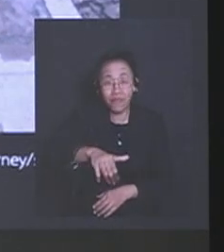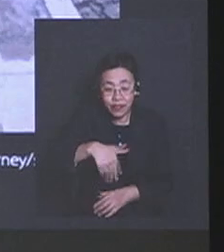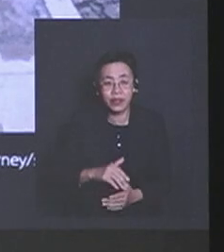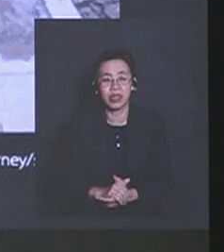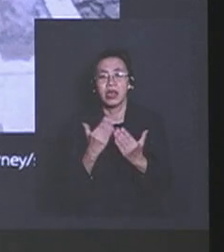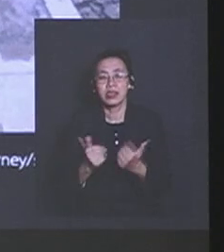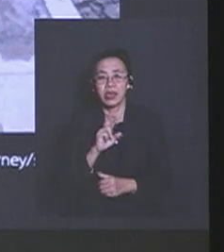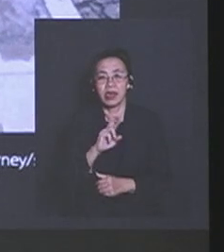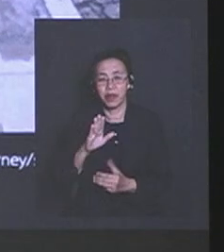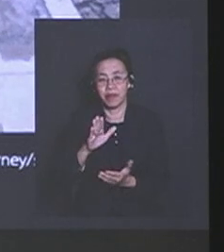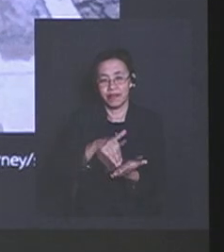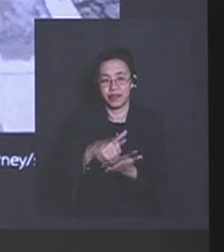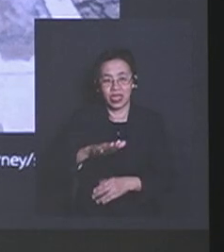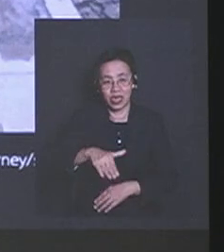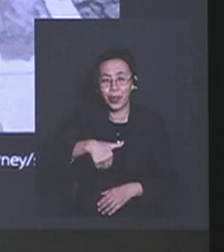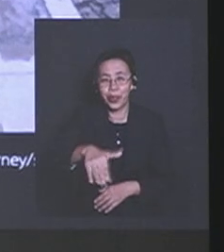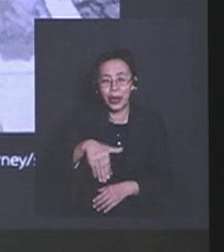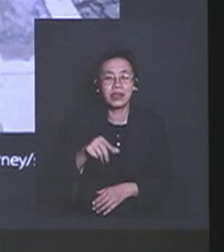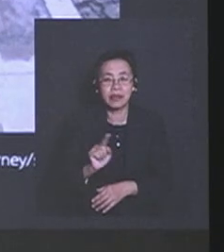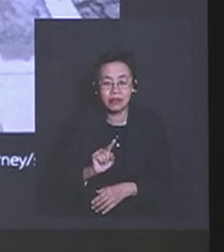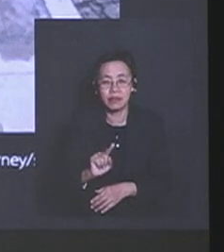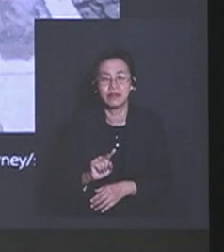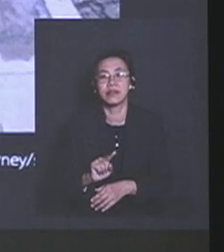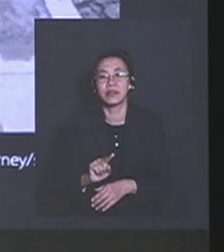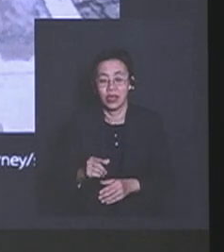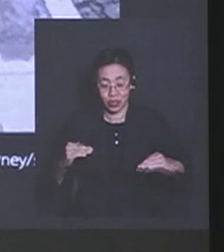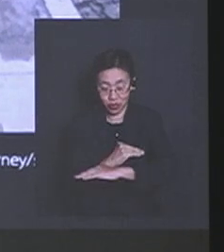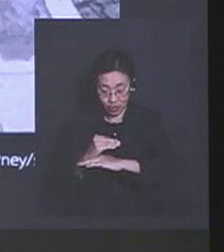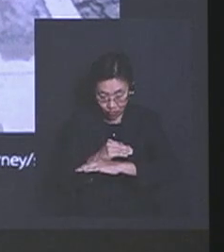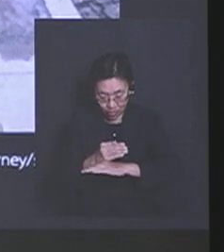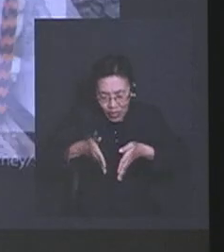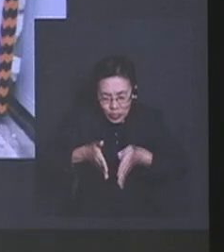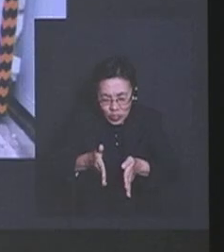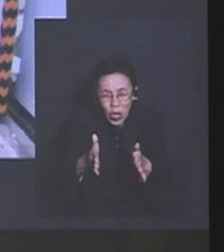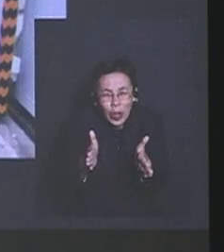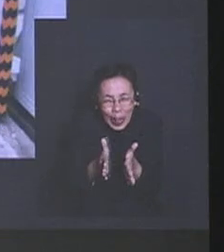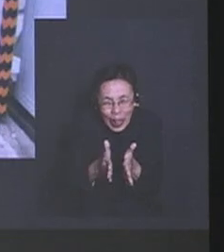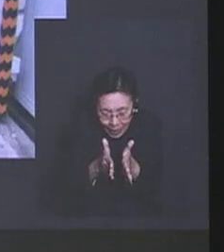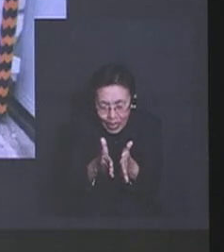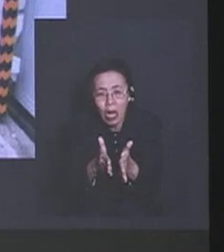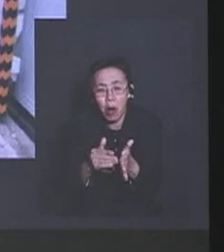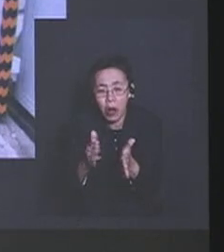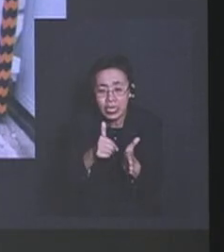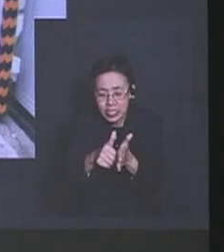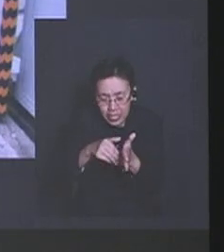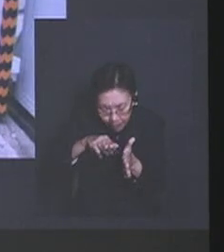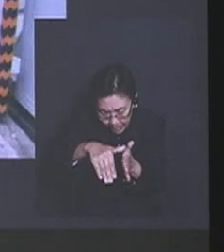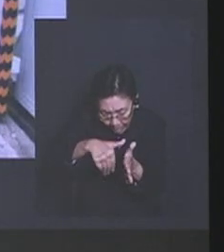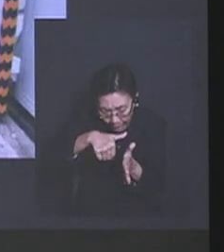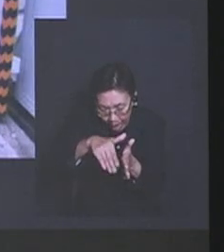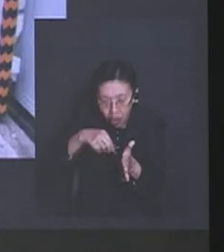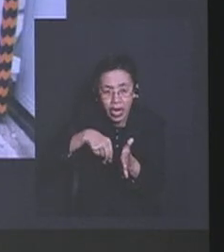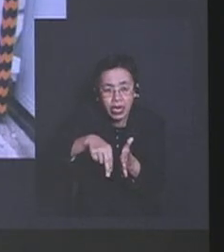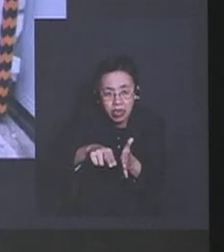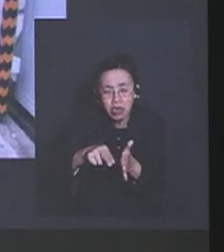the small soil to ensure that you have a clear and safety path to walk. For example, like this, in some